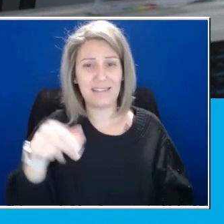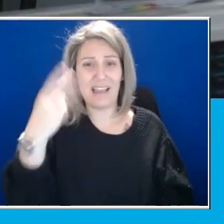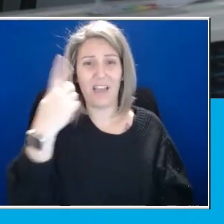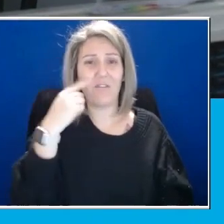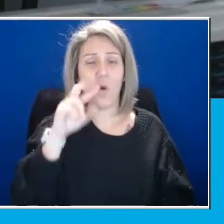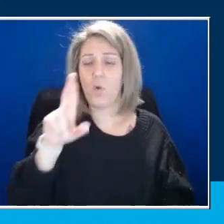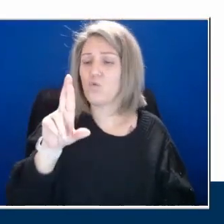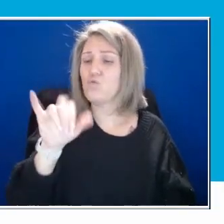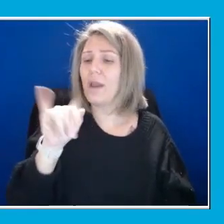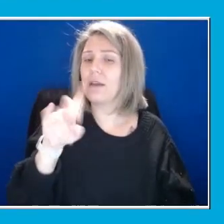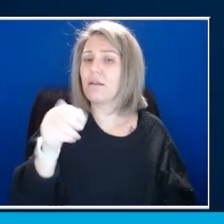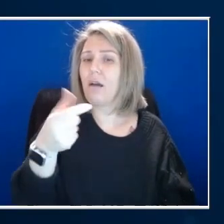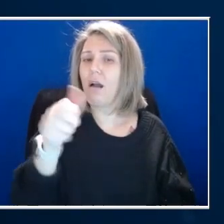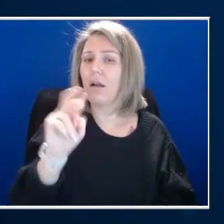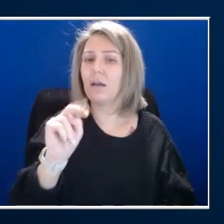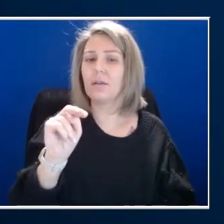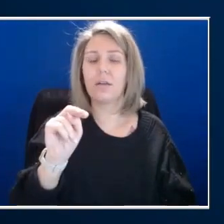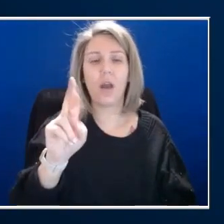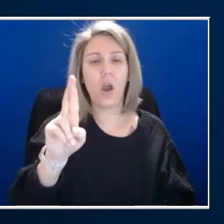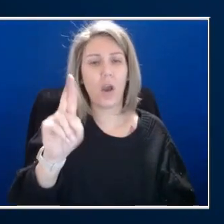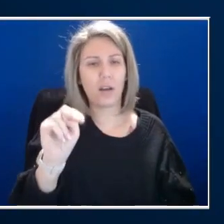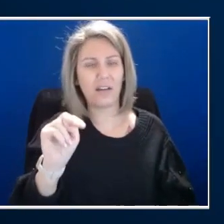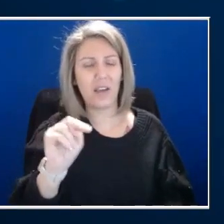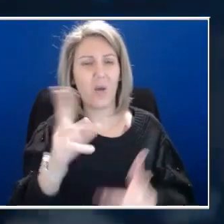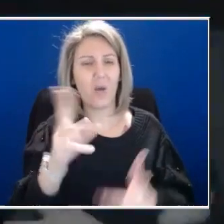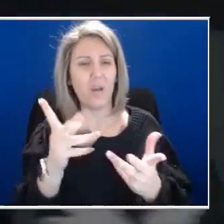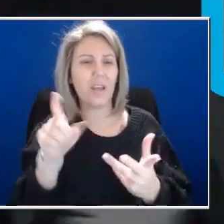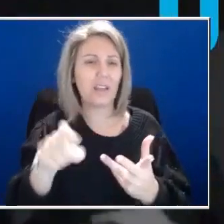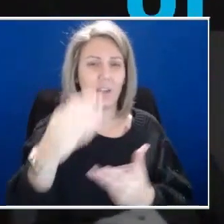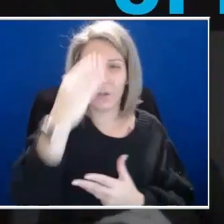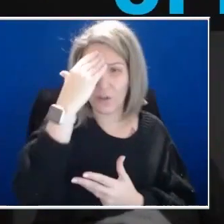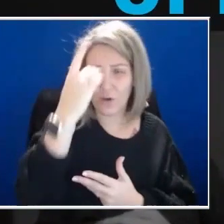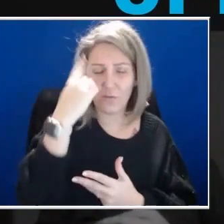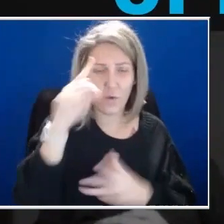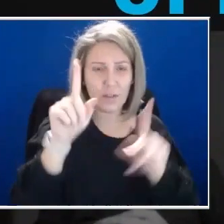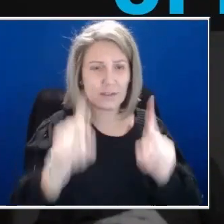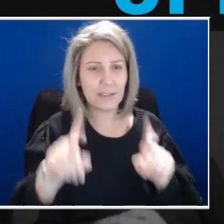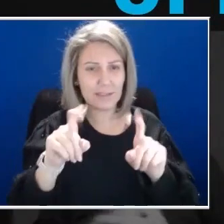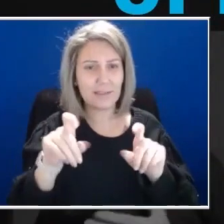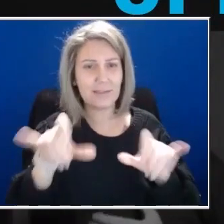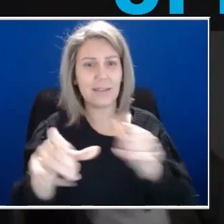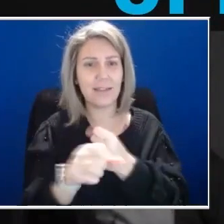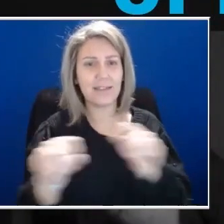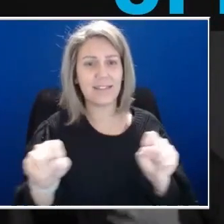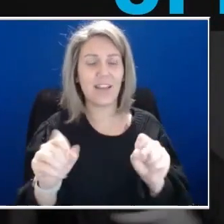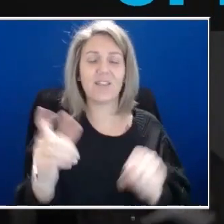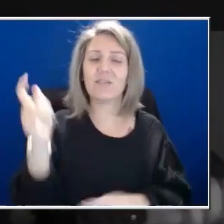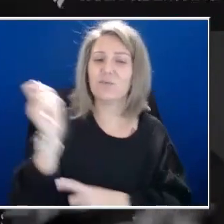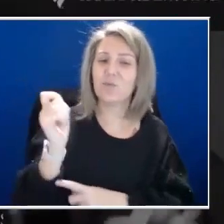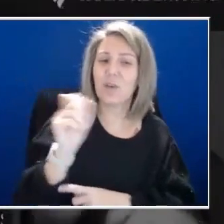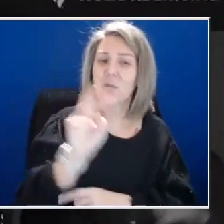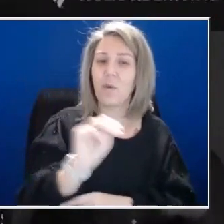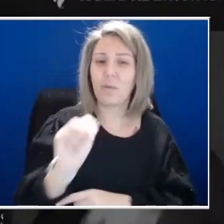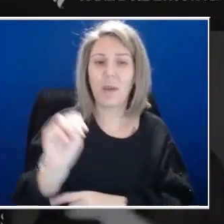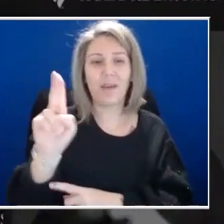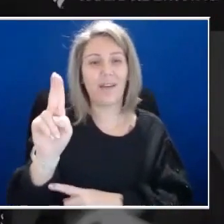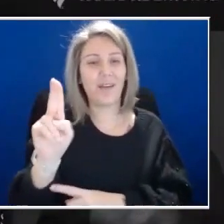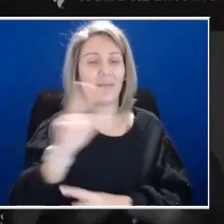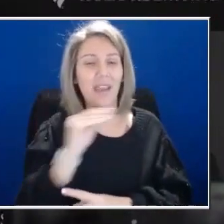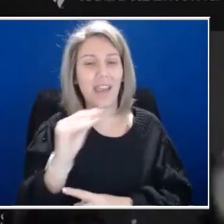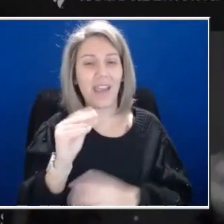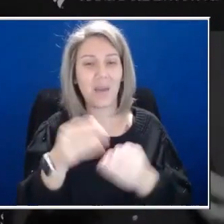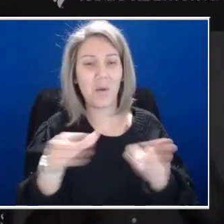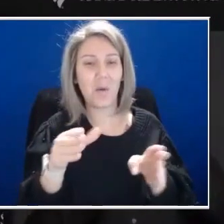need to stay safe and how to test for it. Monday at 8. Subscribe to our Morning Medical Update and Open